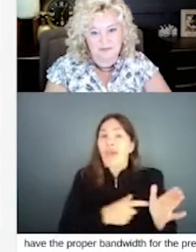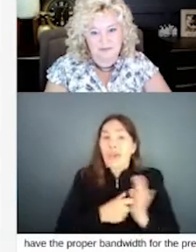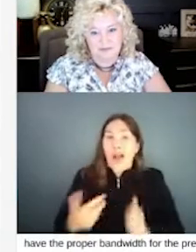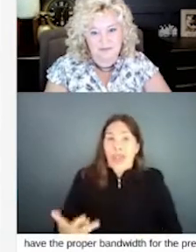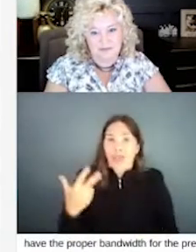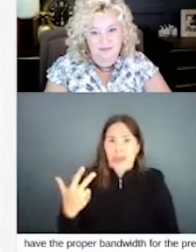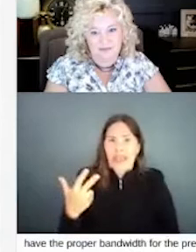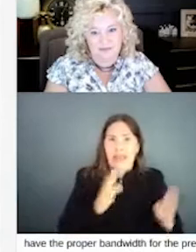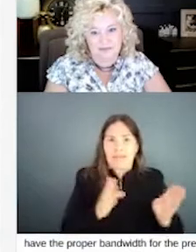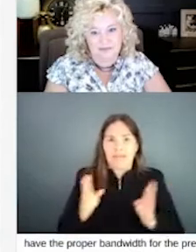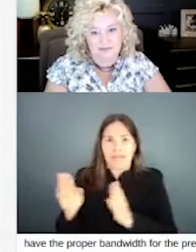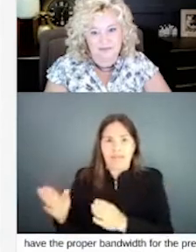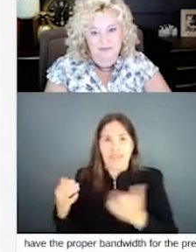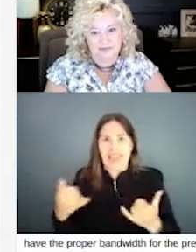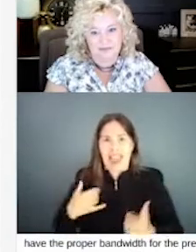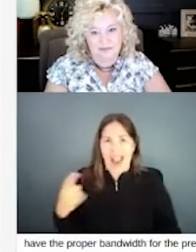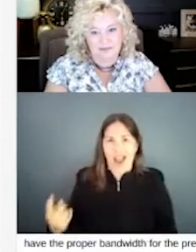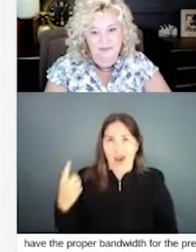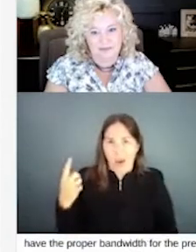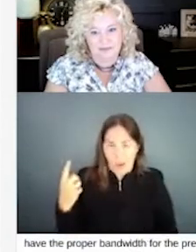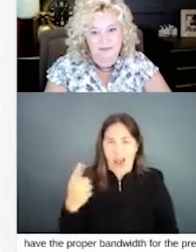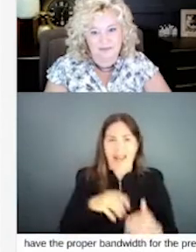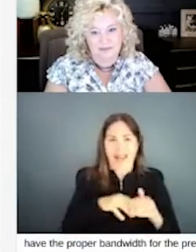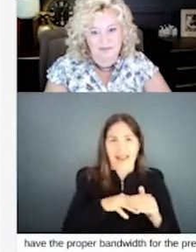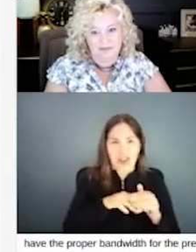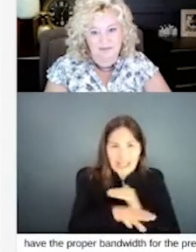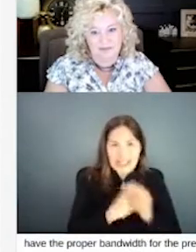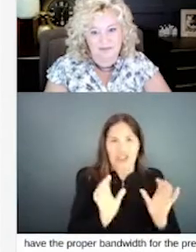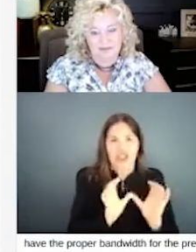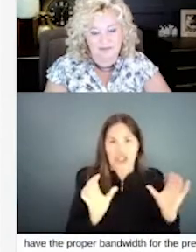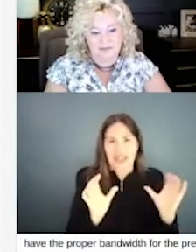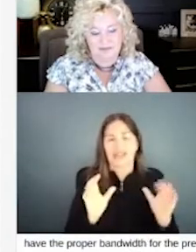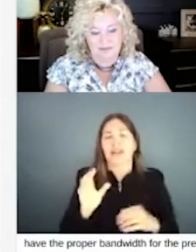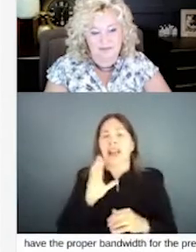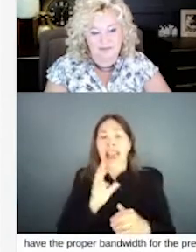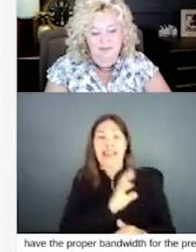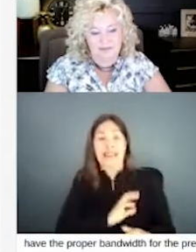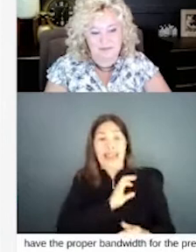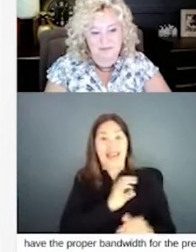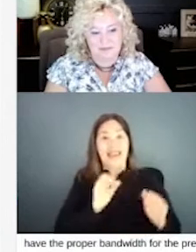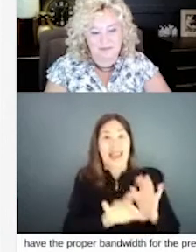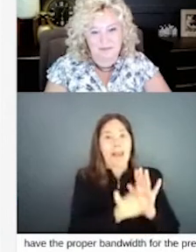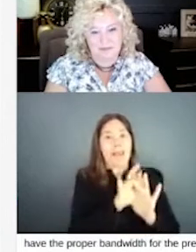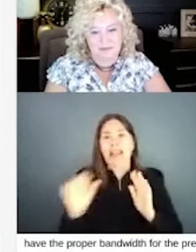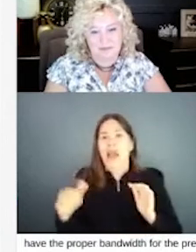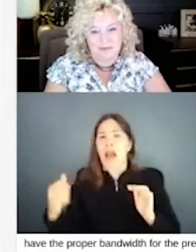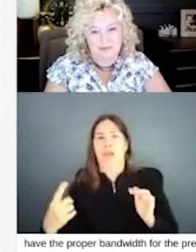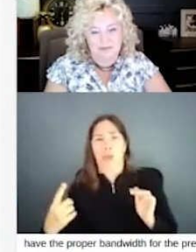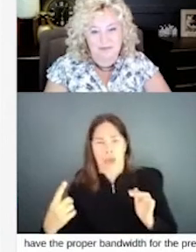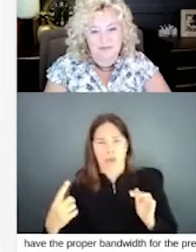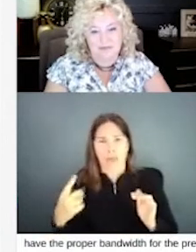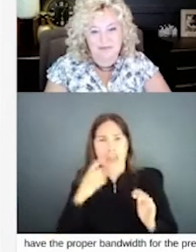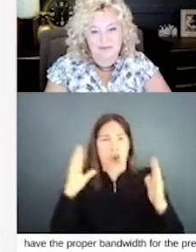exams, we now have 1 anchor exam for each credential, and candidates get to pick the other one they'll take. So we hope